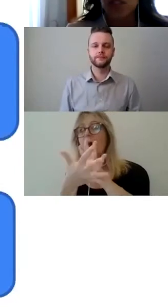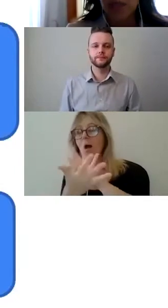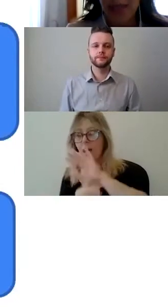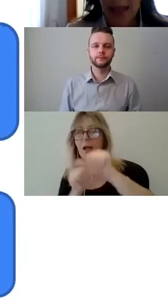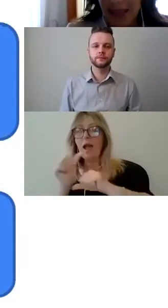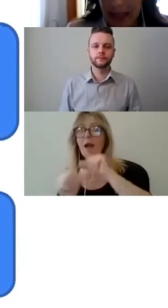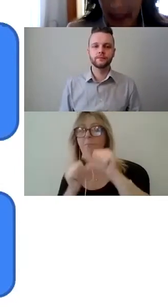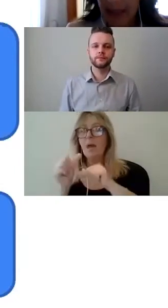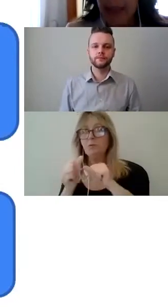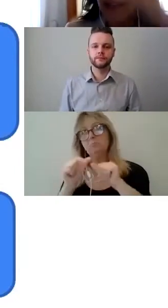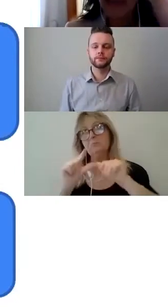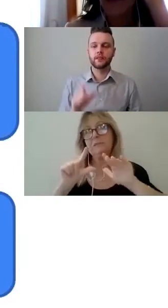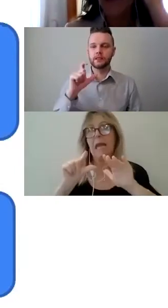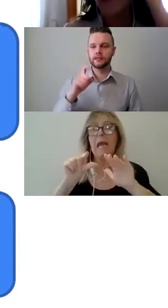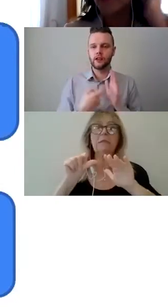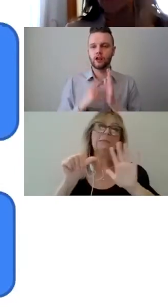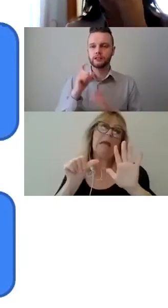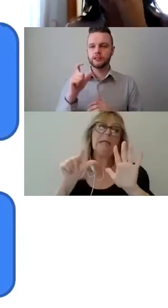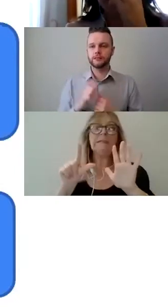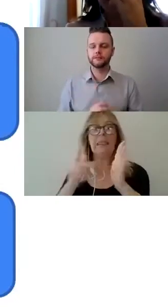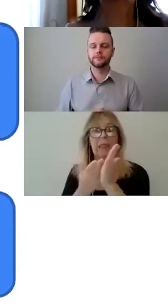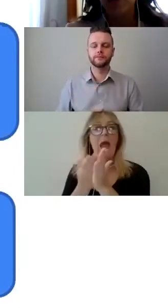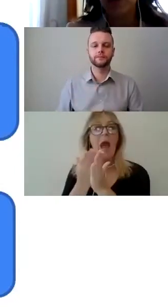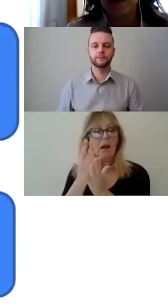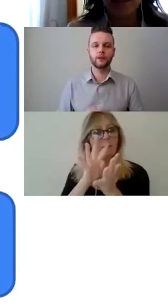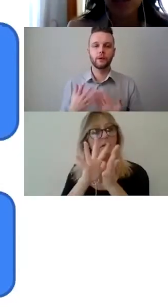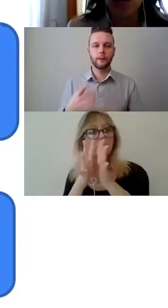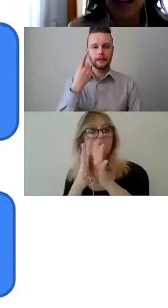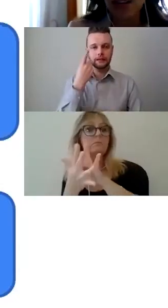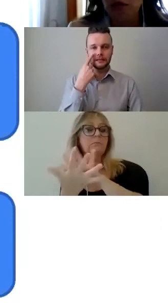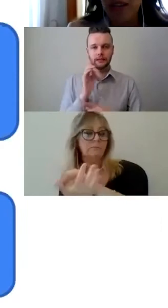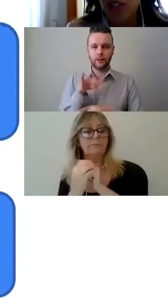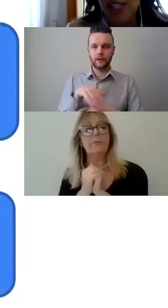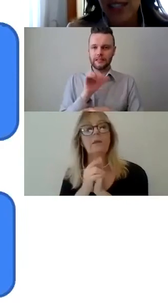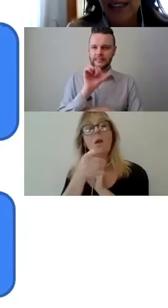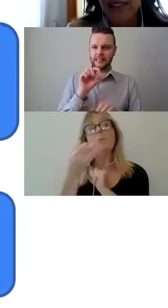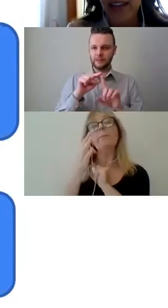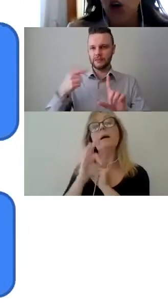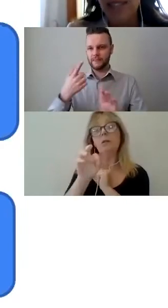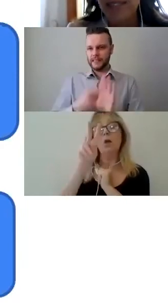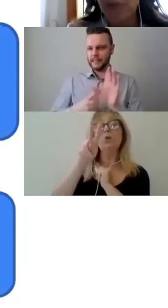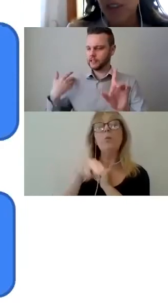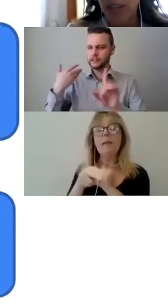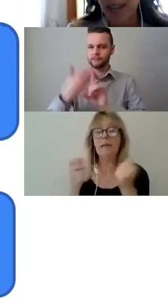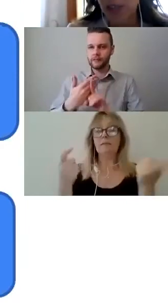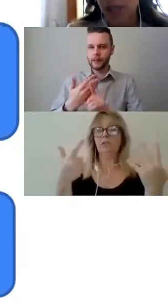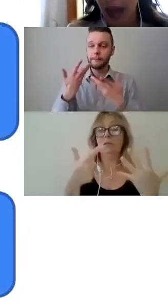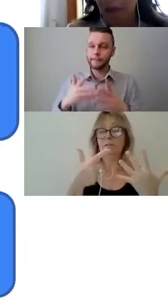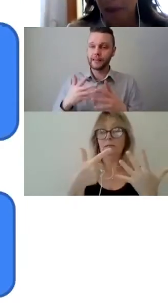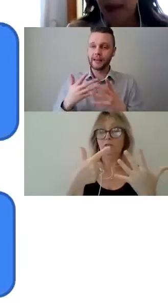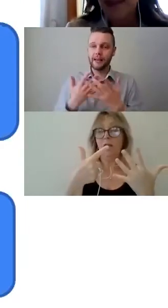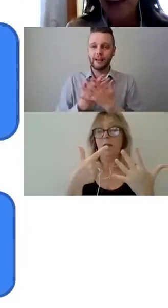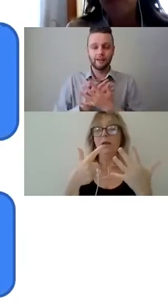the CRC. We have seen that over the last 6 to 7 years, there have been